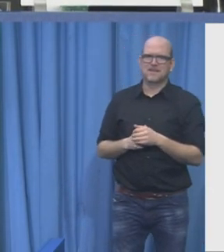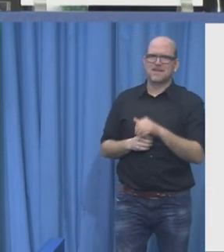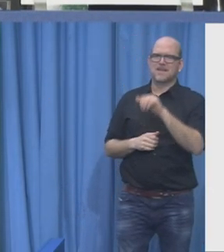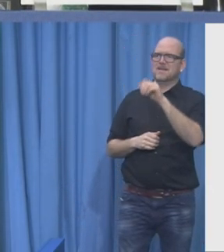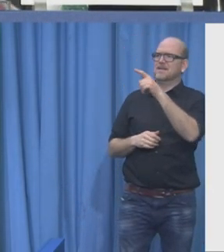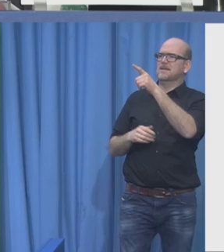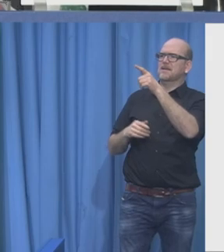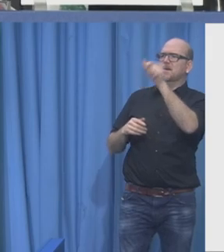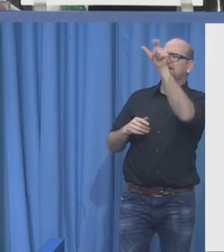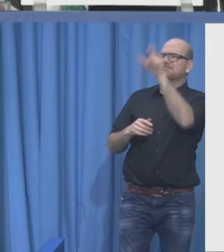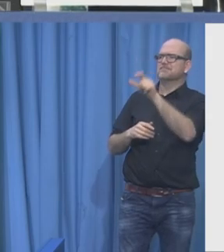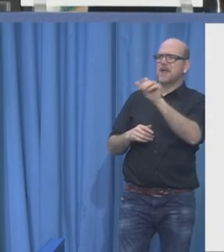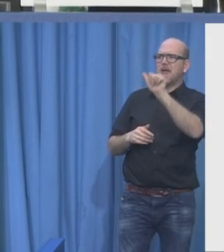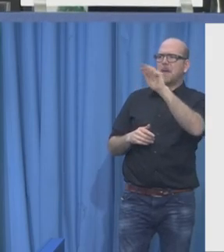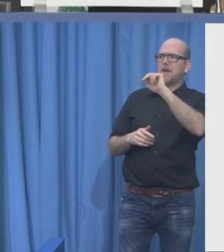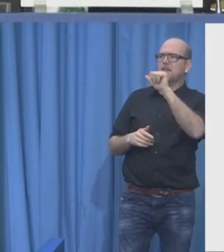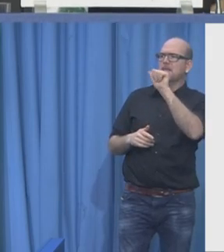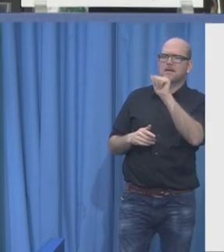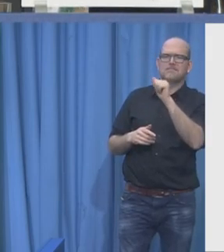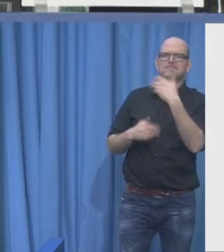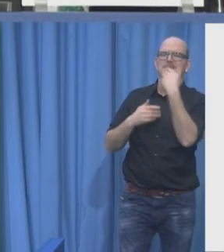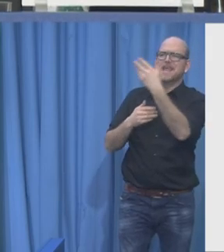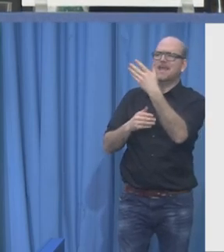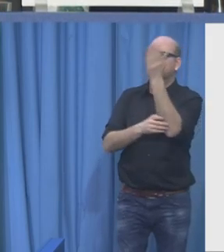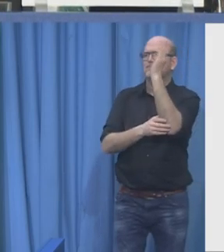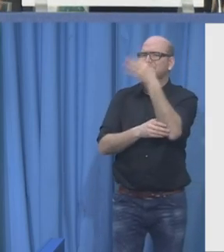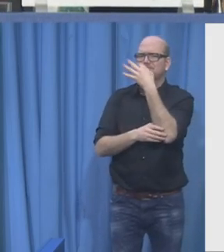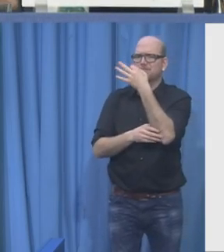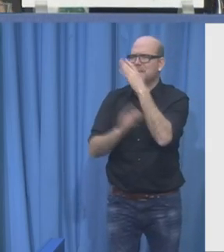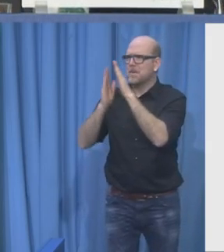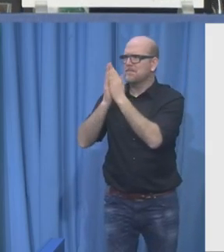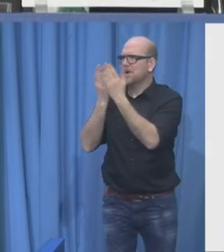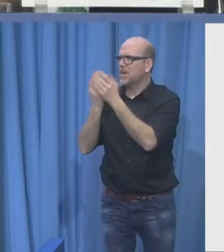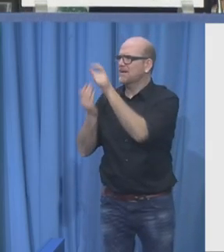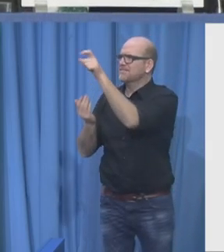Congratulations to your book. The bad news is we can't answer any questions